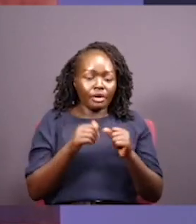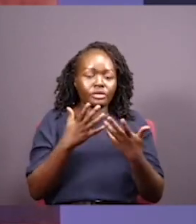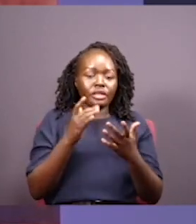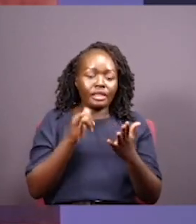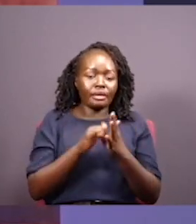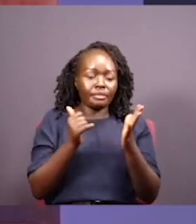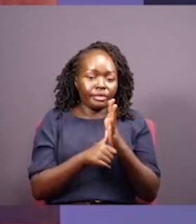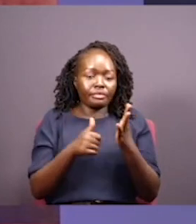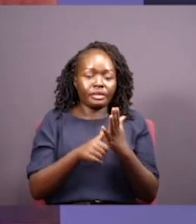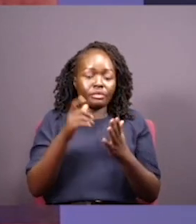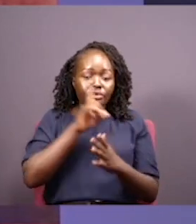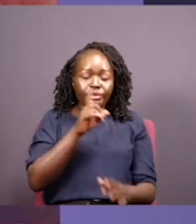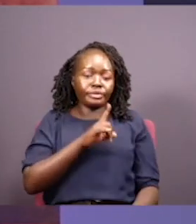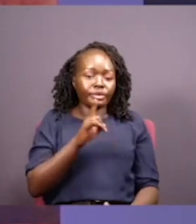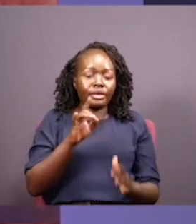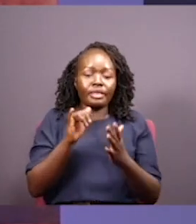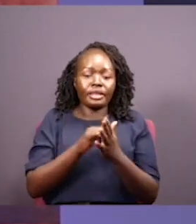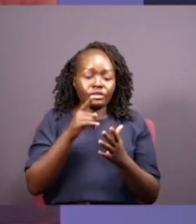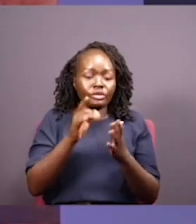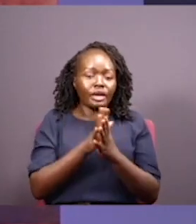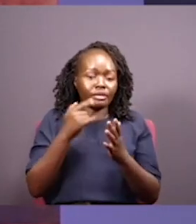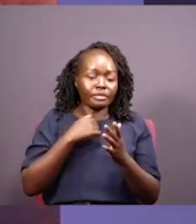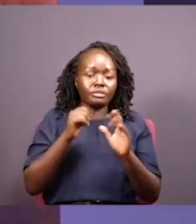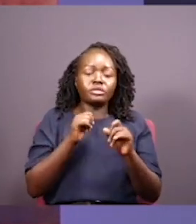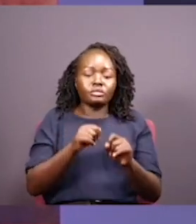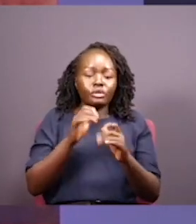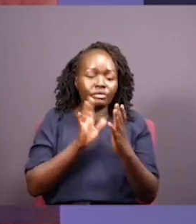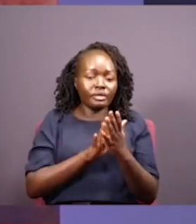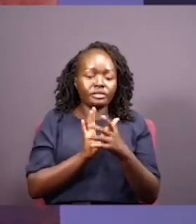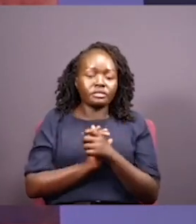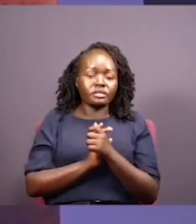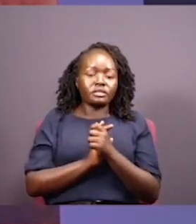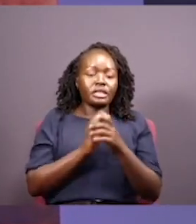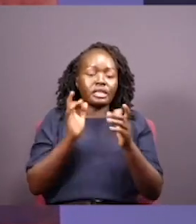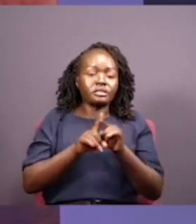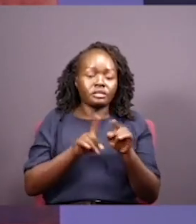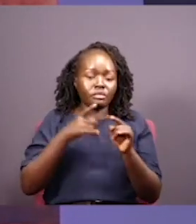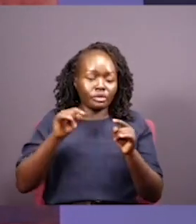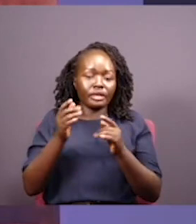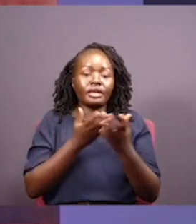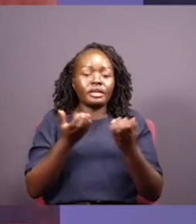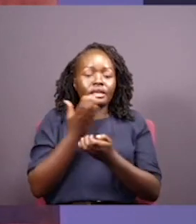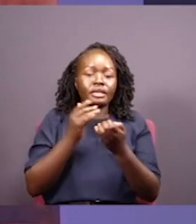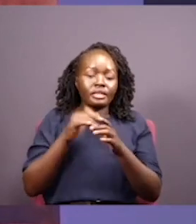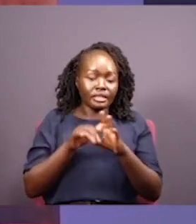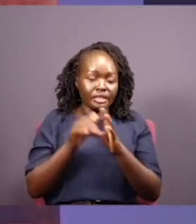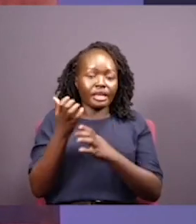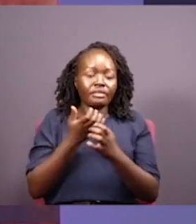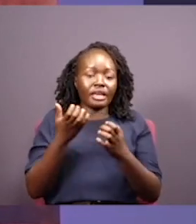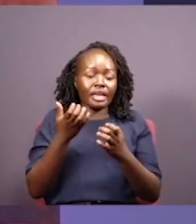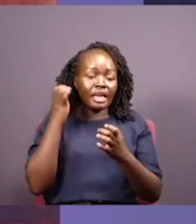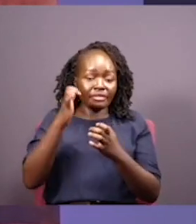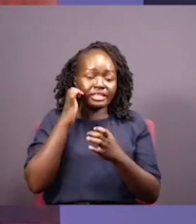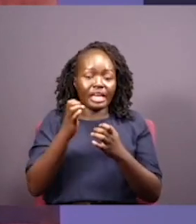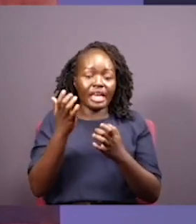may face or that you and I may face as we engage in evangelism in those discomforting times.